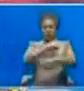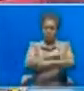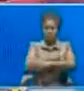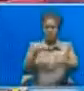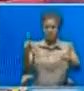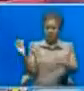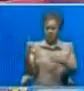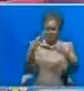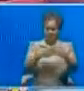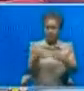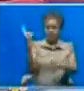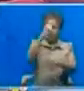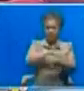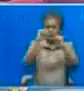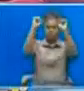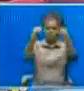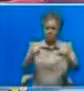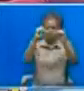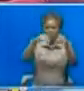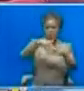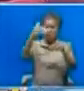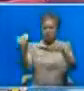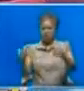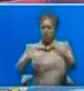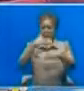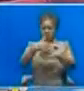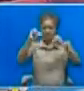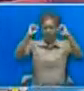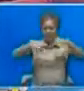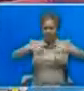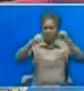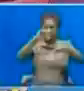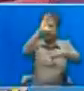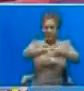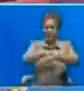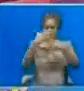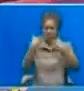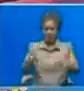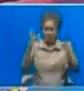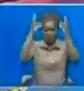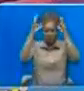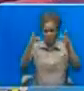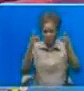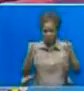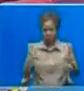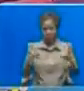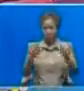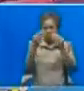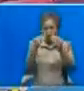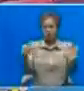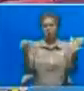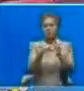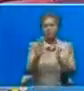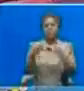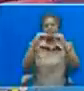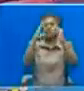the eight-day teacher strike was called off after parties agreed to have the industrial court decide on the disputes. Teachers are